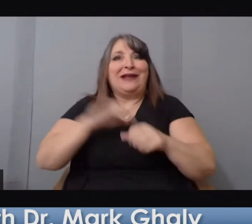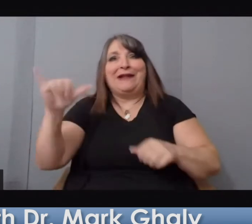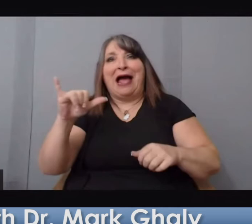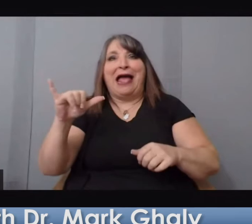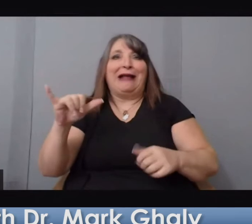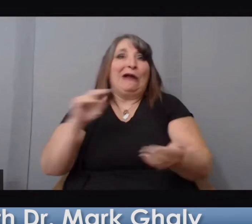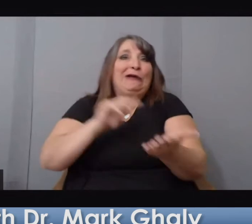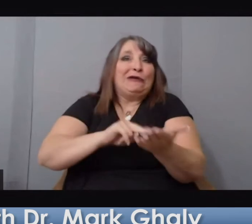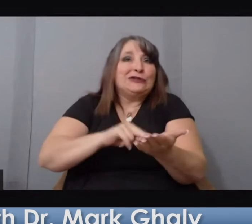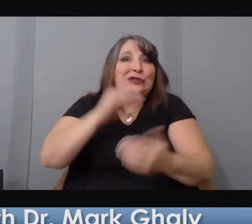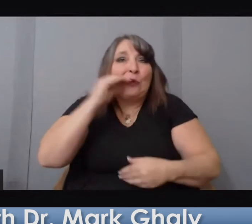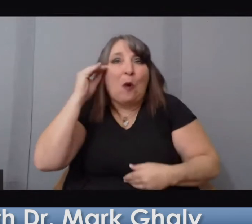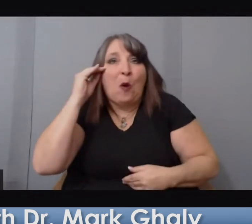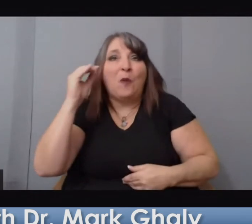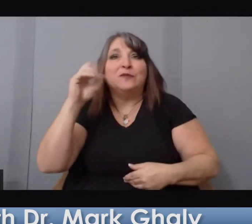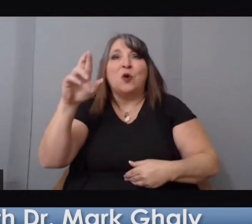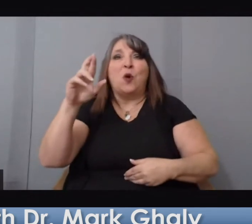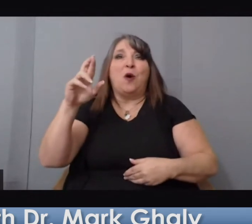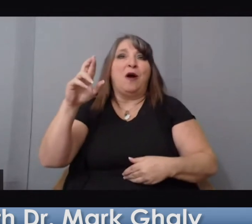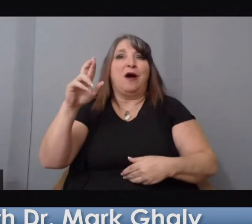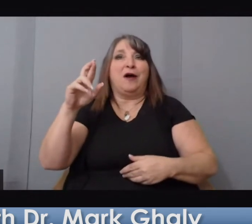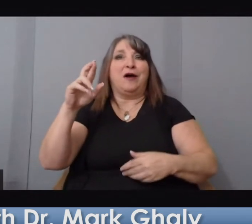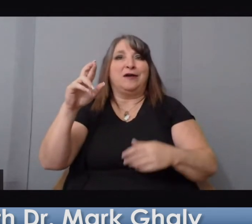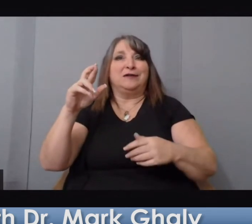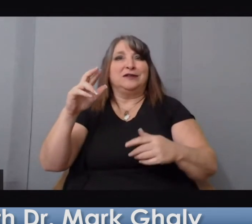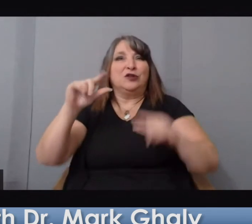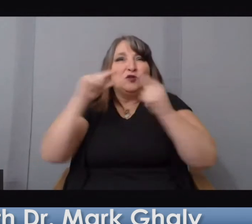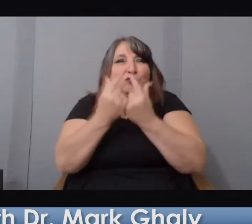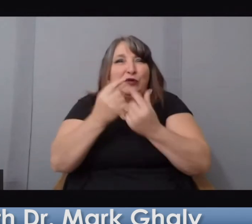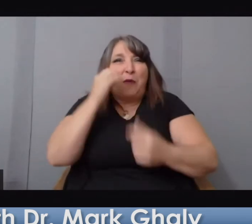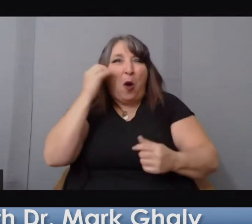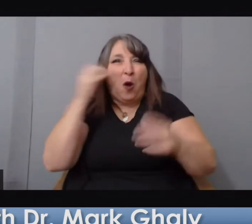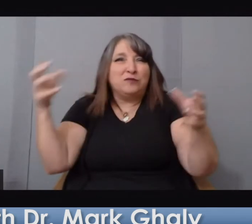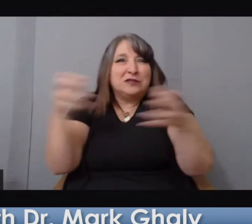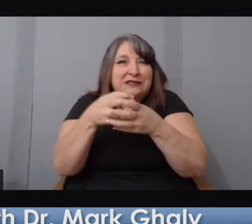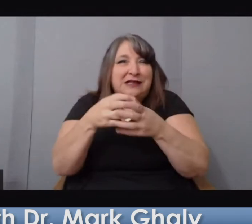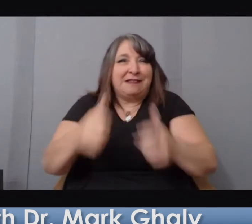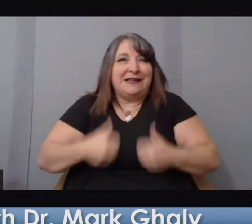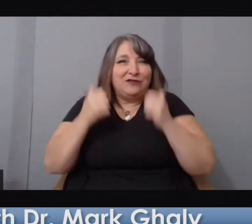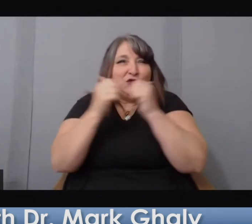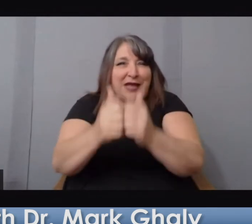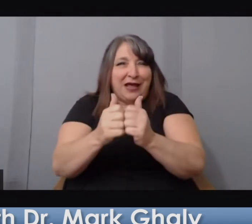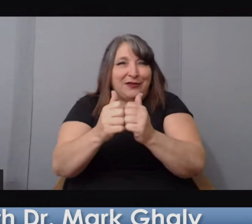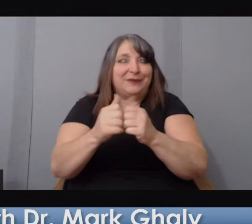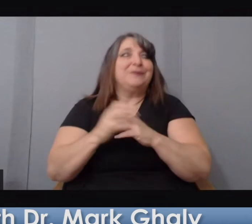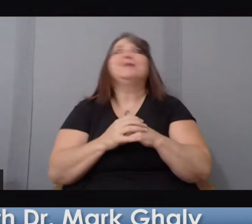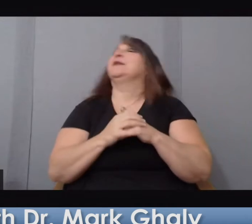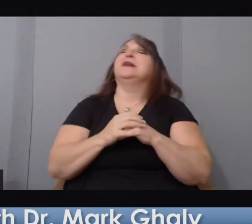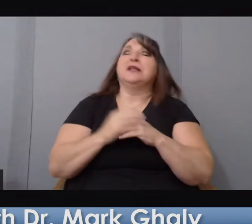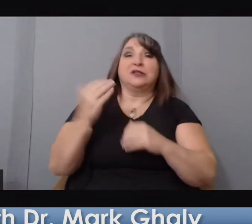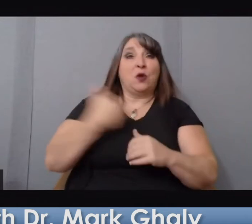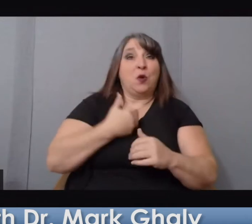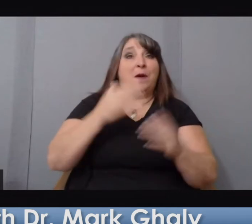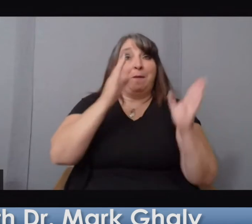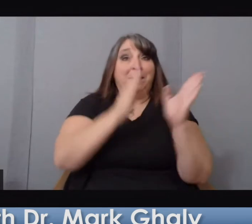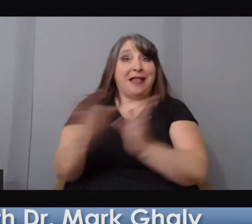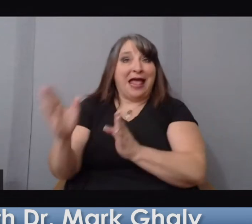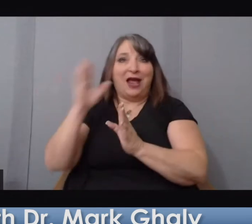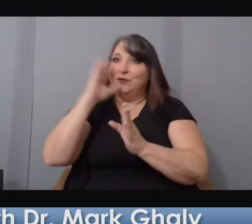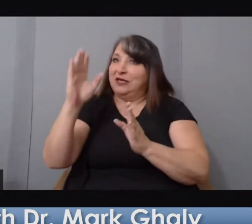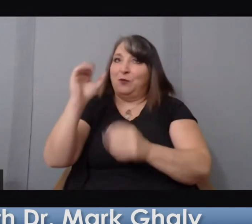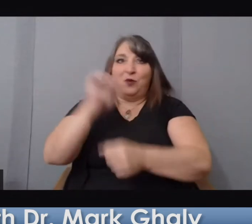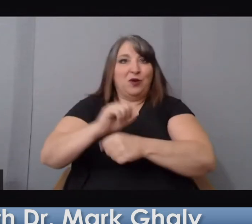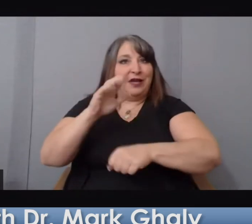facilities. And after that, as we have a little bit of time to plan, we'll be working on putting that out as soon as